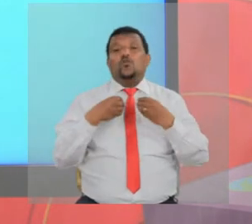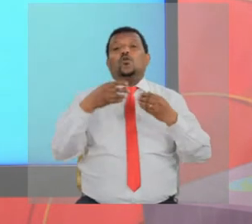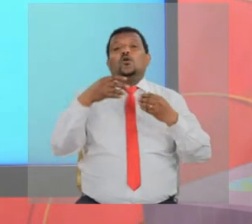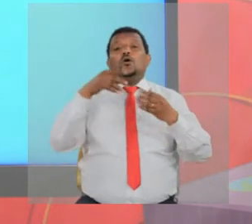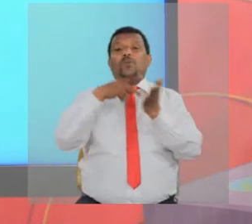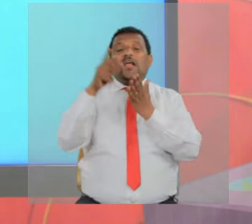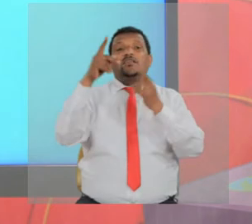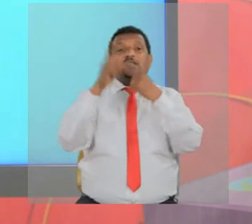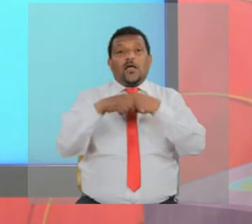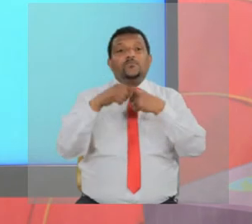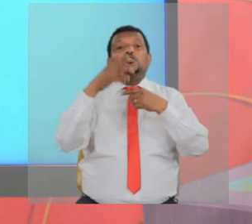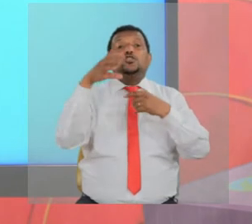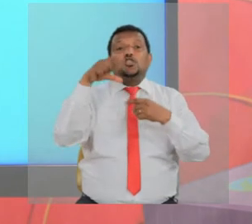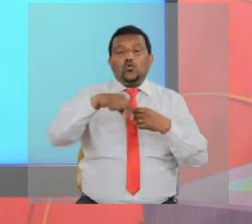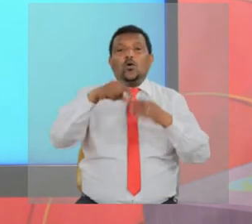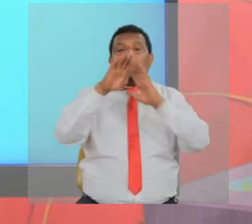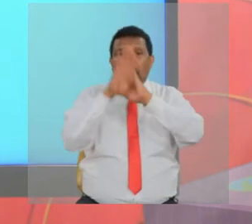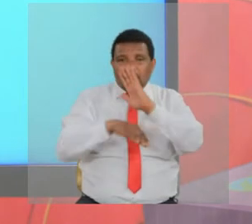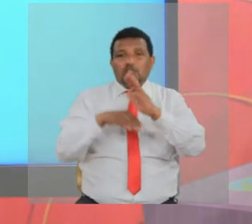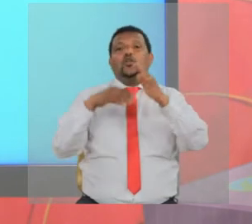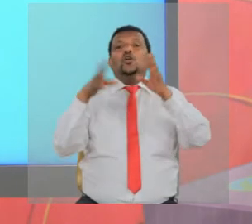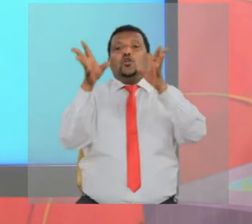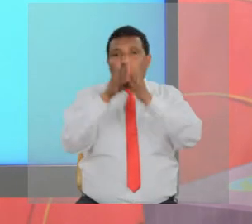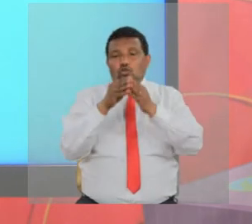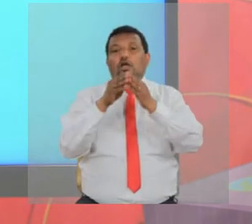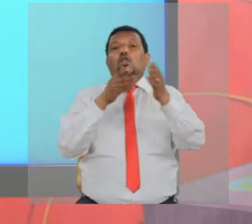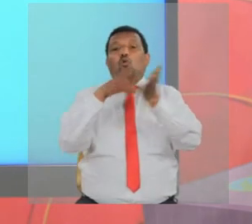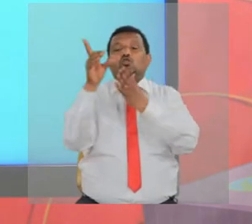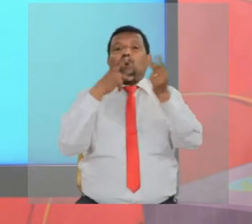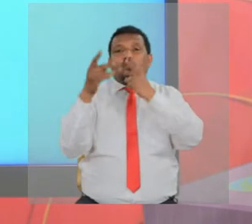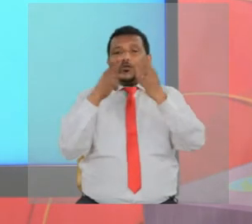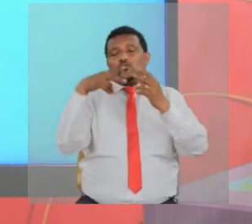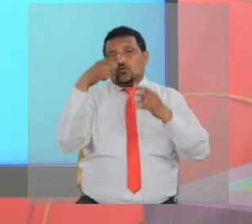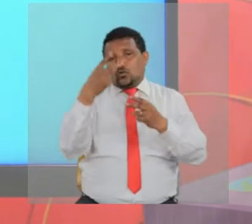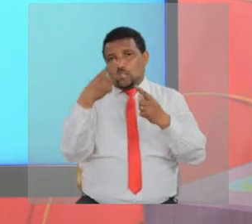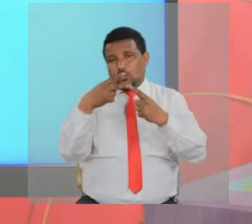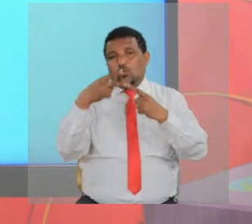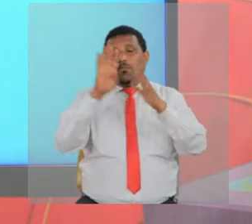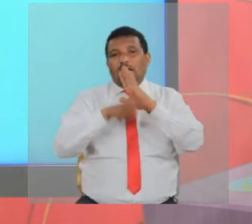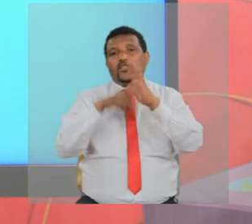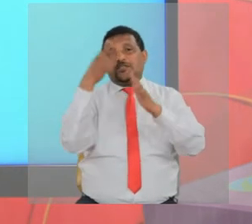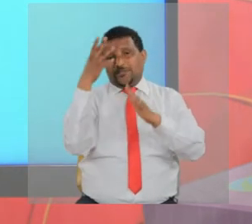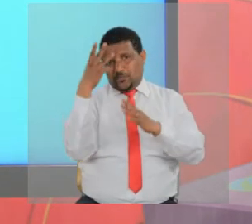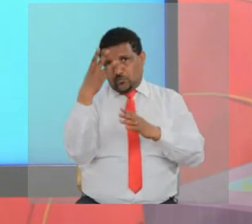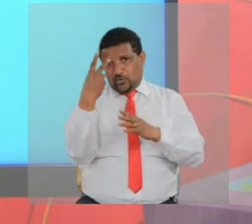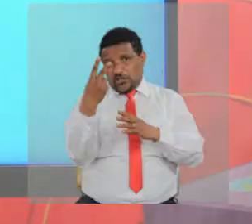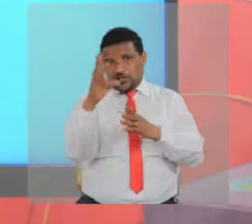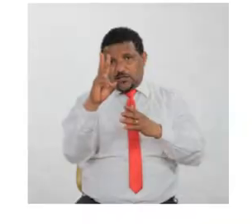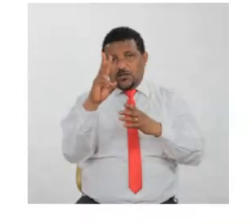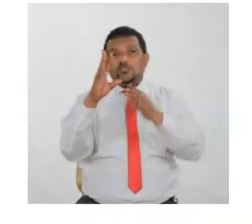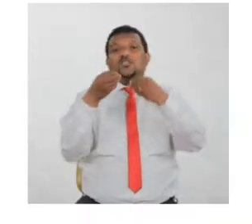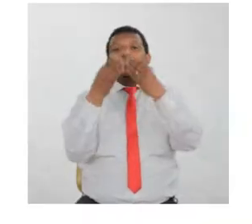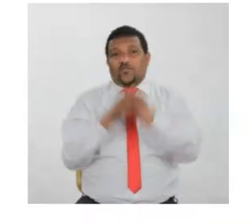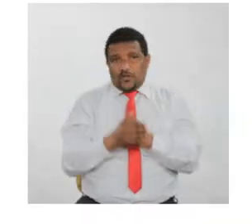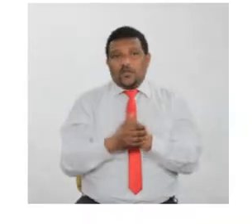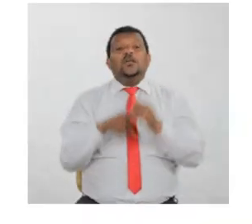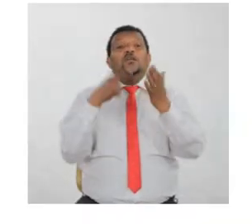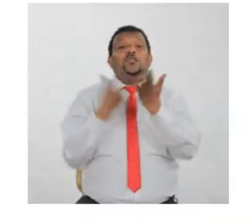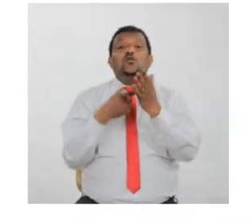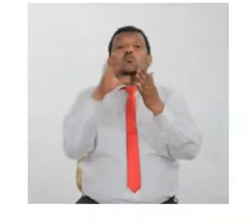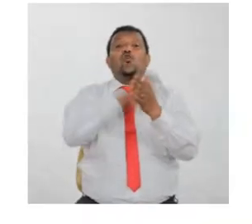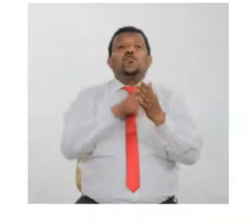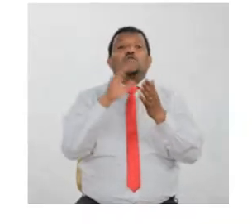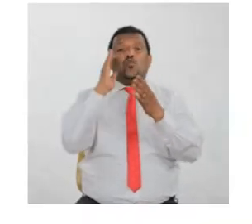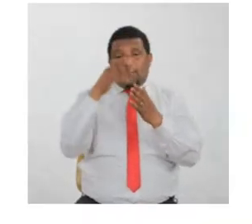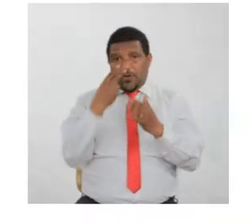Q minus the total cost information is Q cubed minus 2Q square minus 2Q plus 6, which is given. So the profit